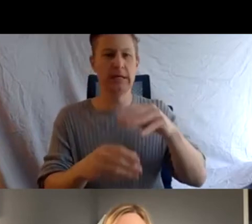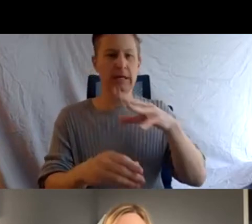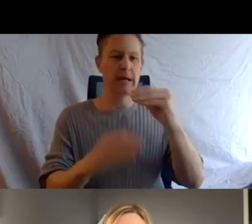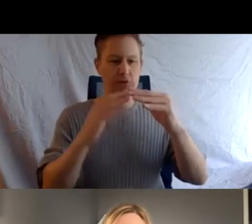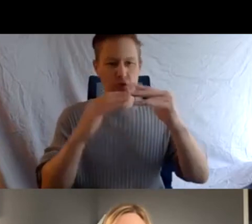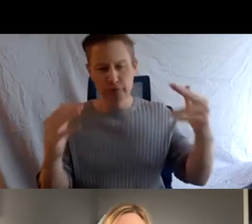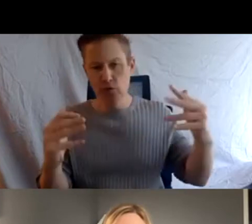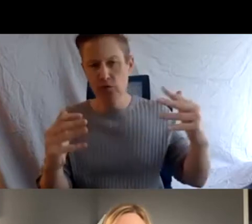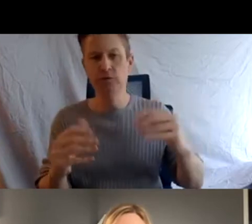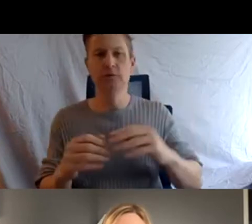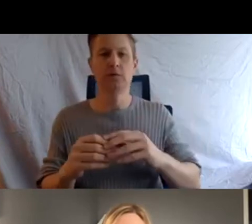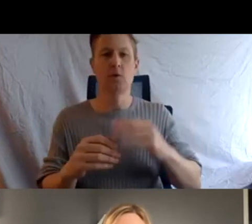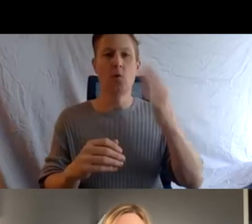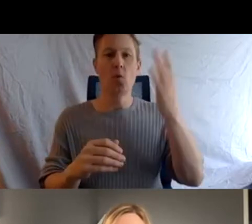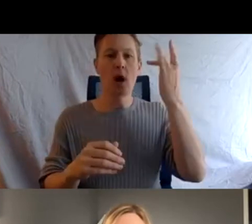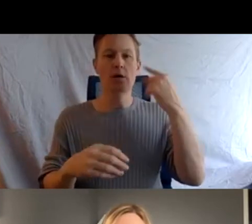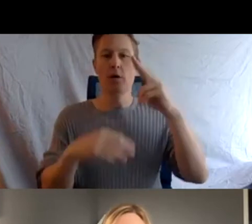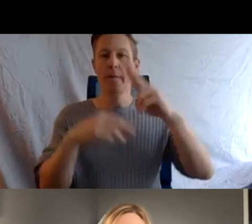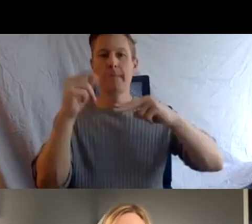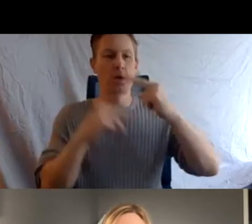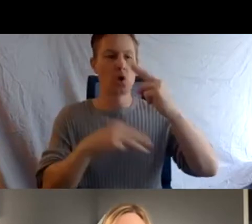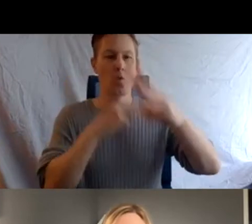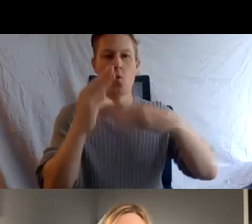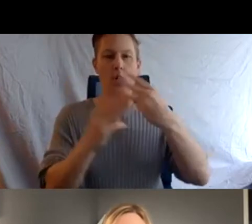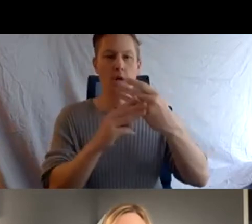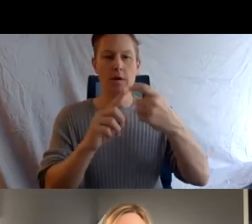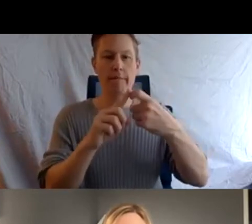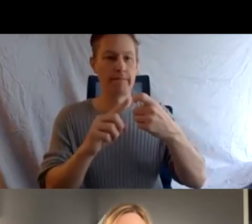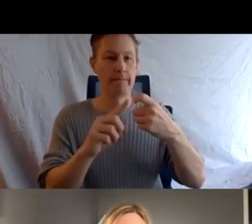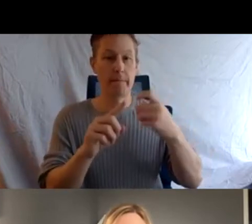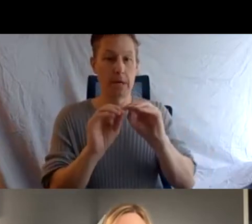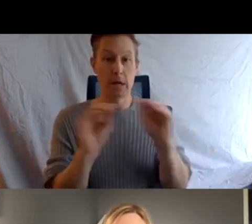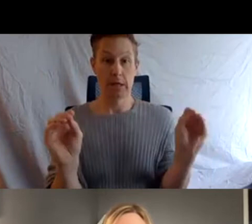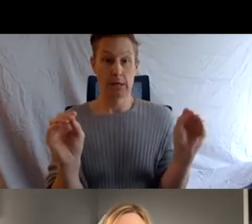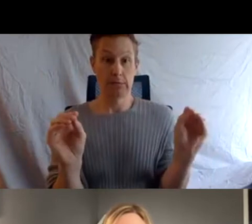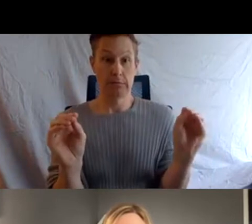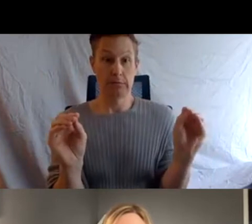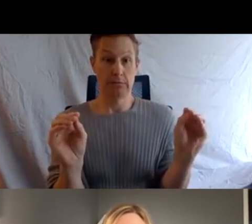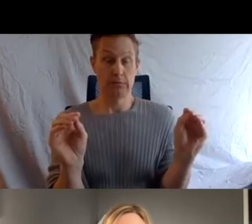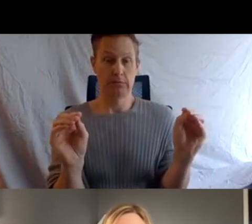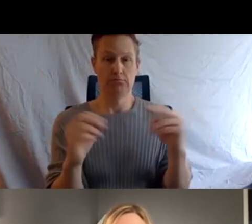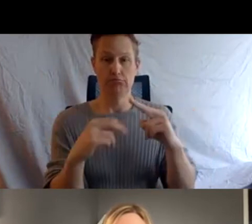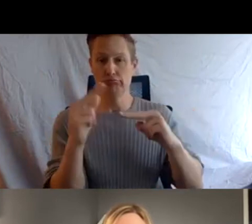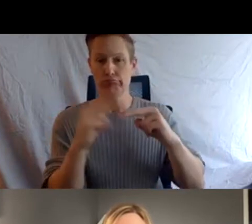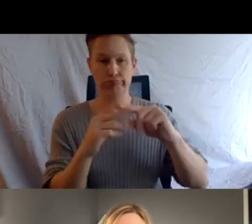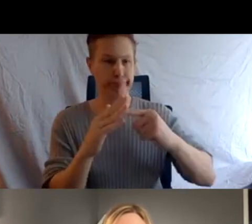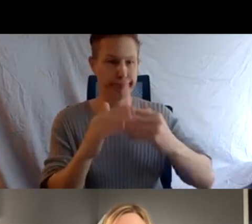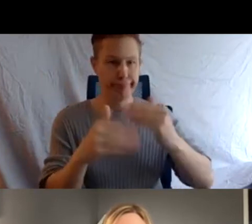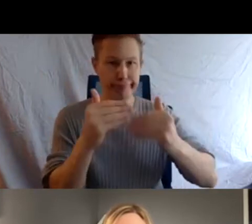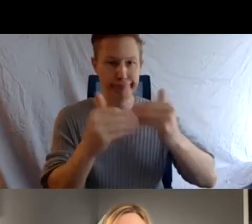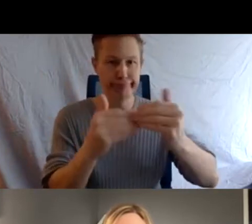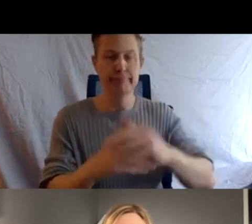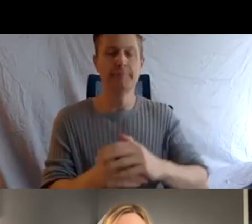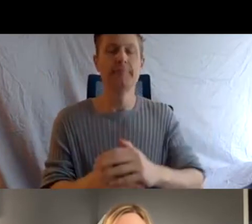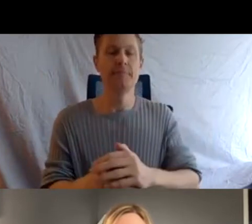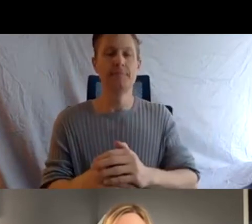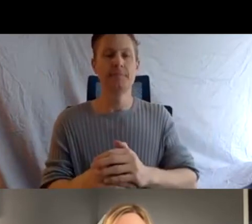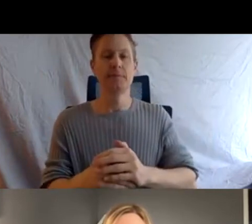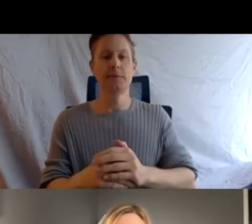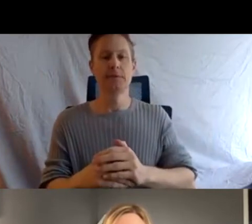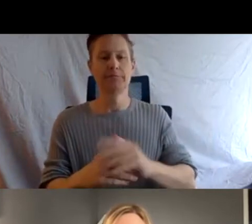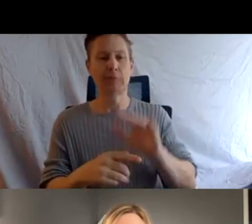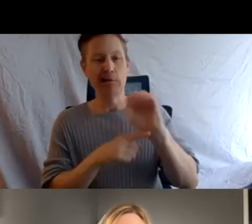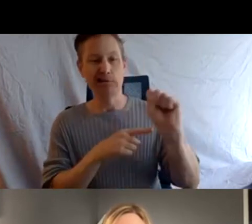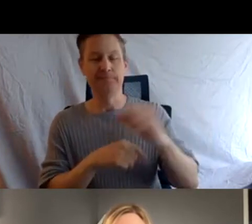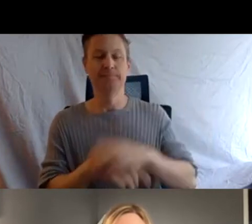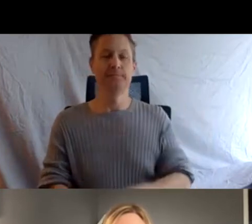it to be, because you're literally building a world from scratch. So I think that's so awesome. Exactly.